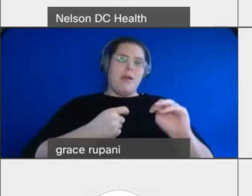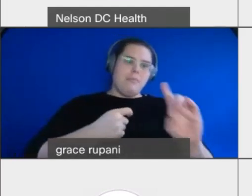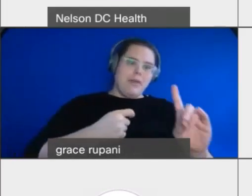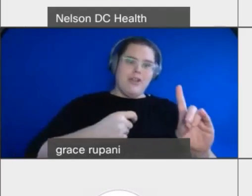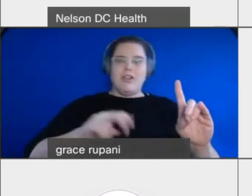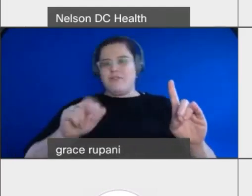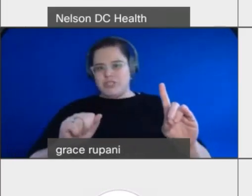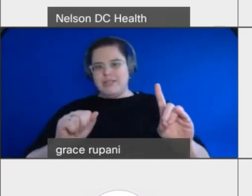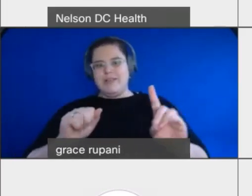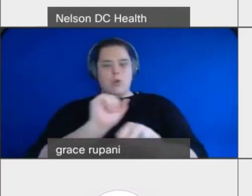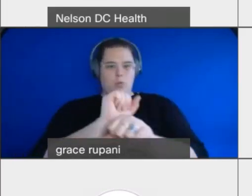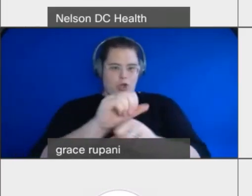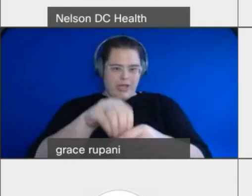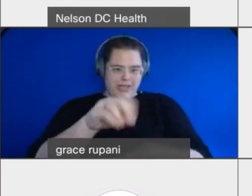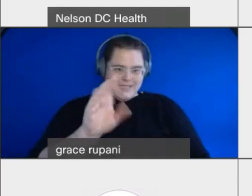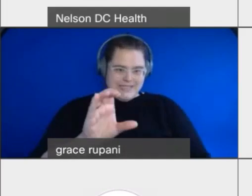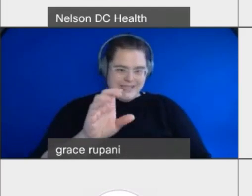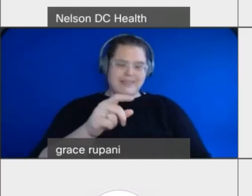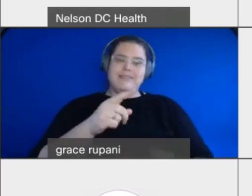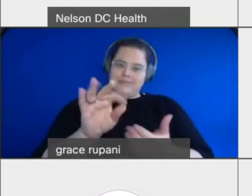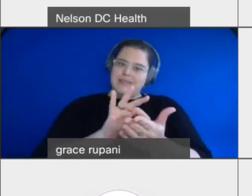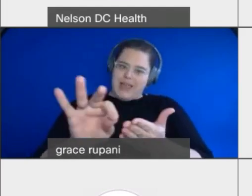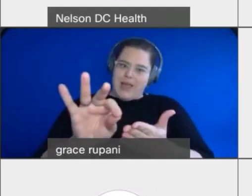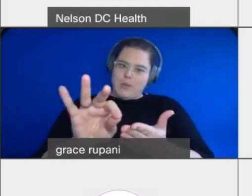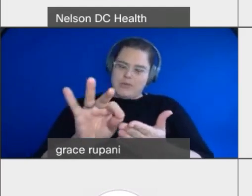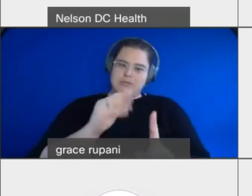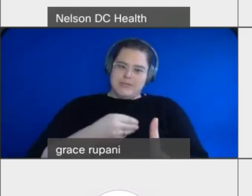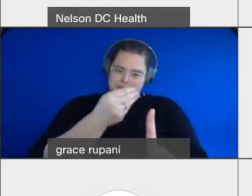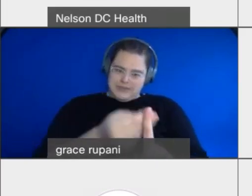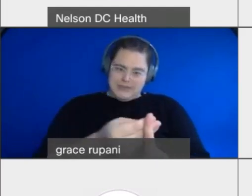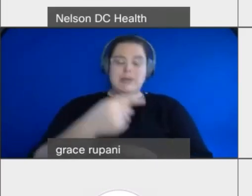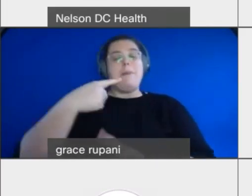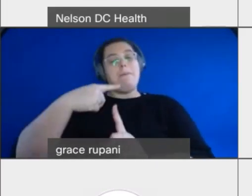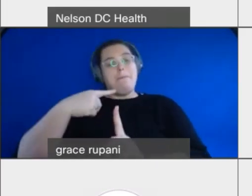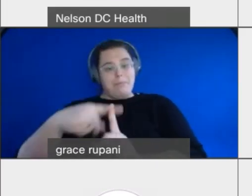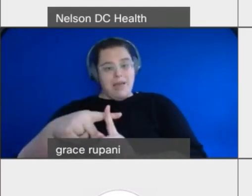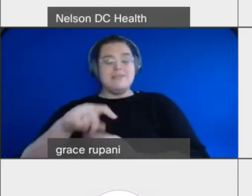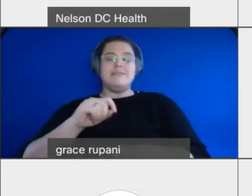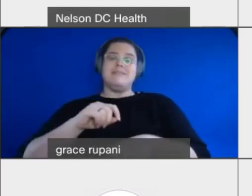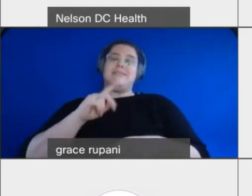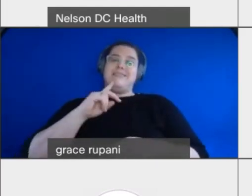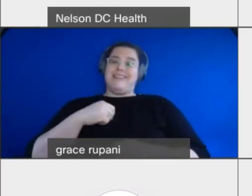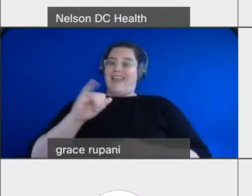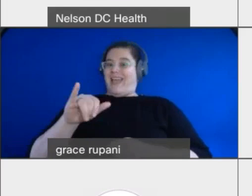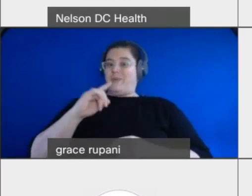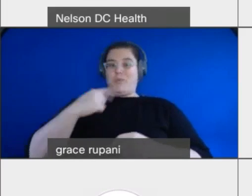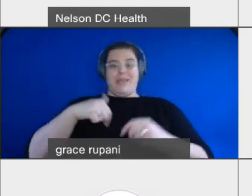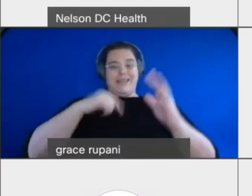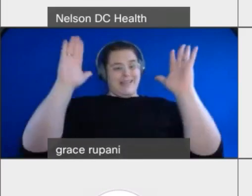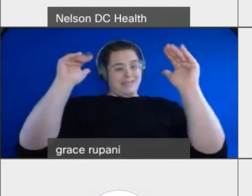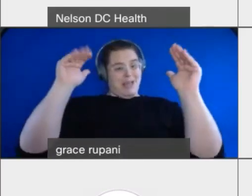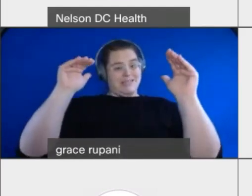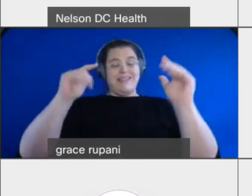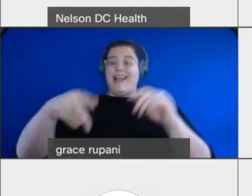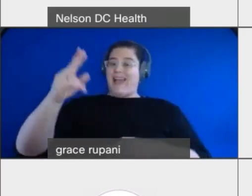all know, there was an original number of vaccines that were expected, and then there was a number that arrived. And